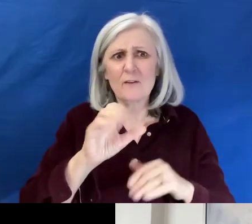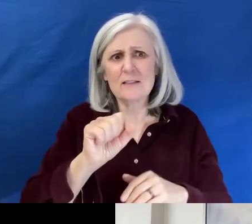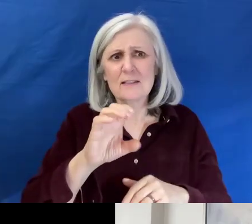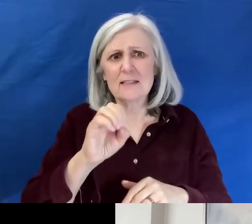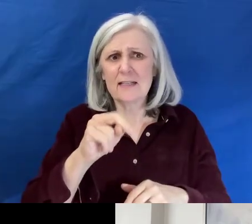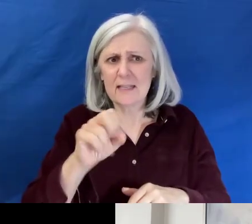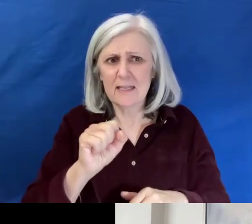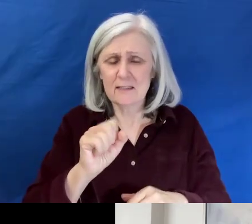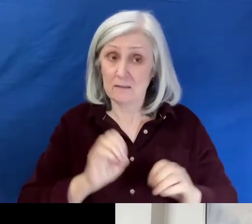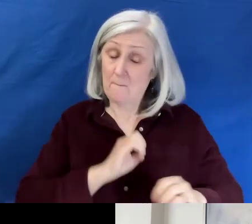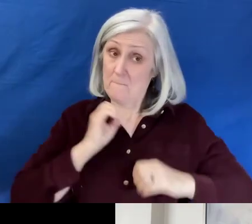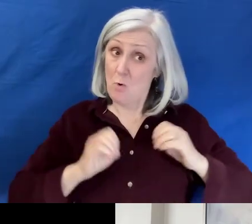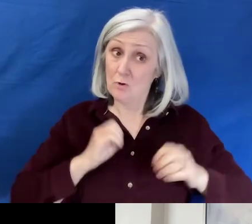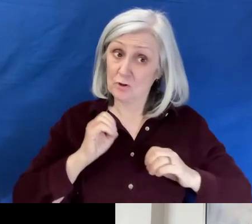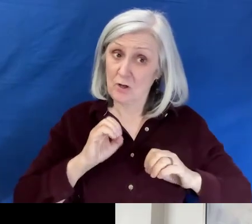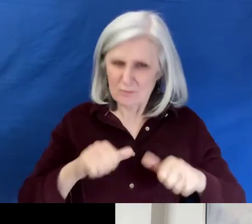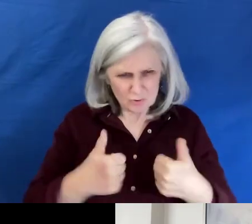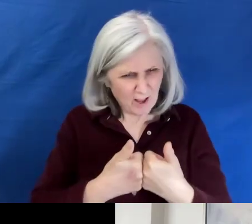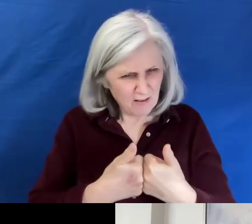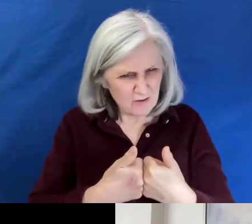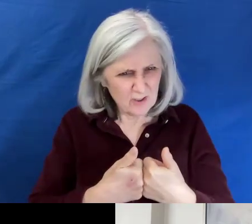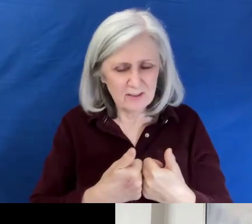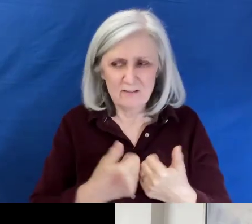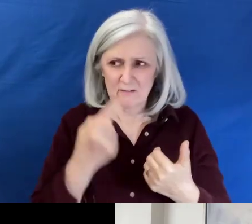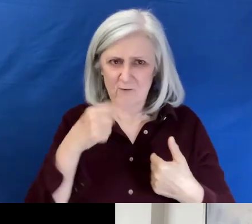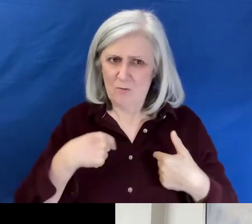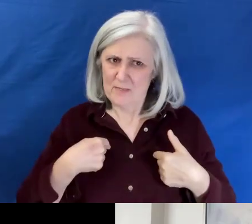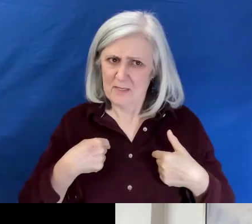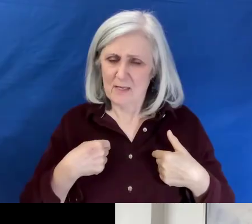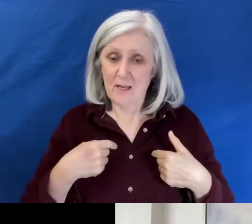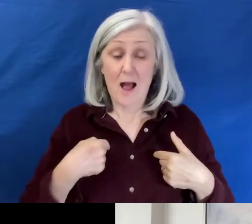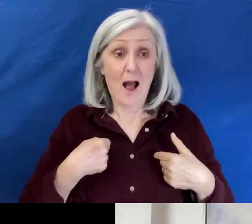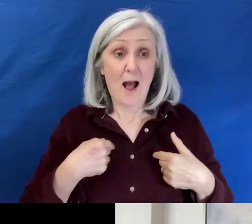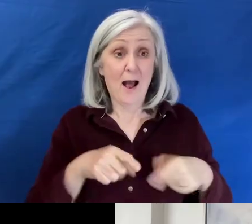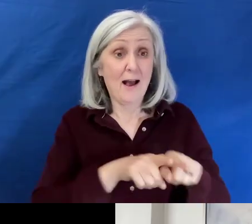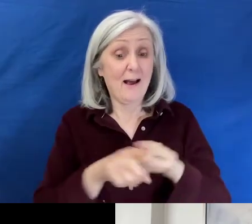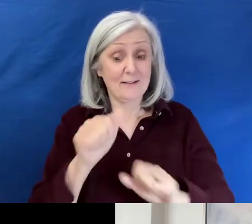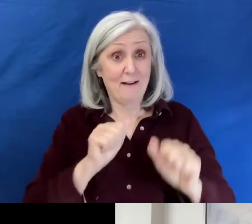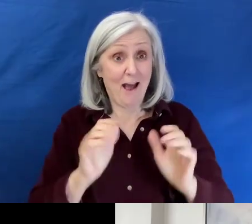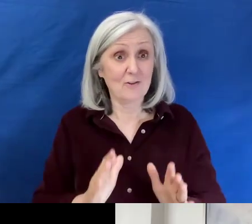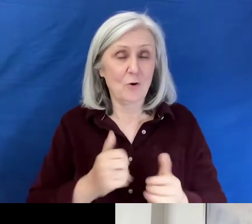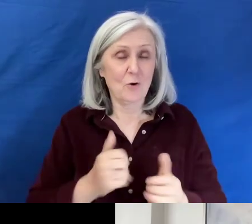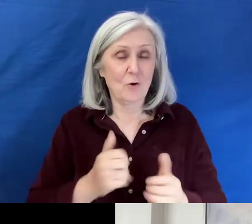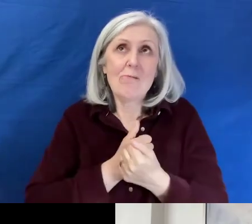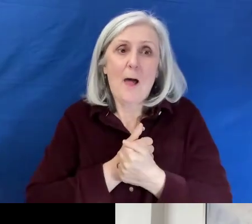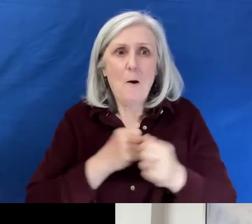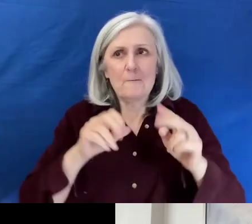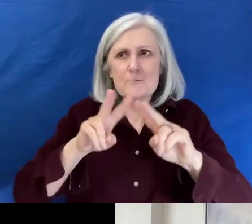really challenging stuff, which I, as an actor, love to get to explore